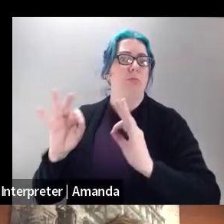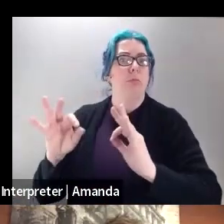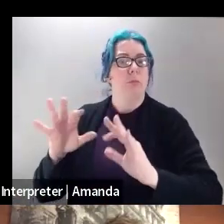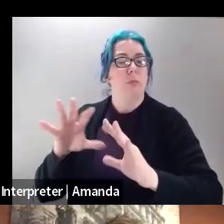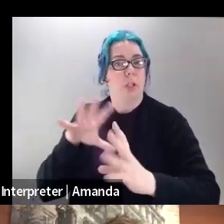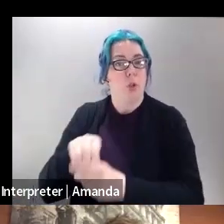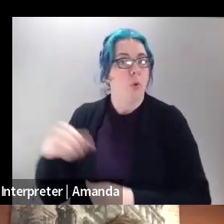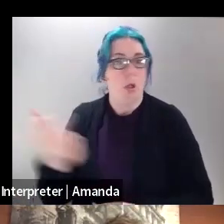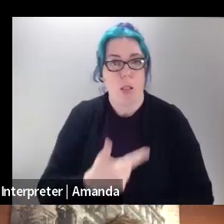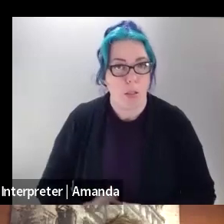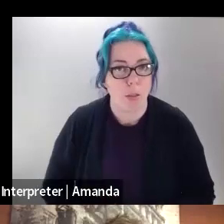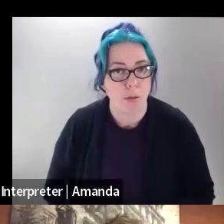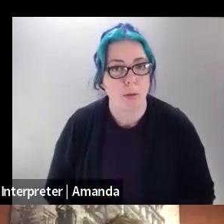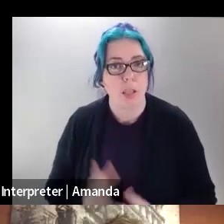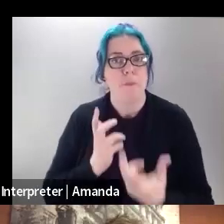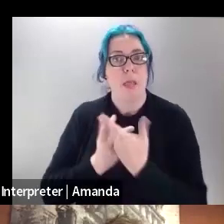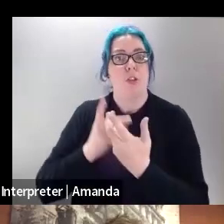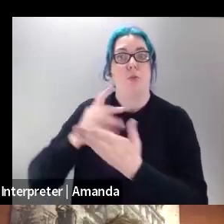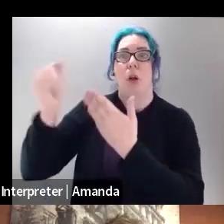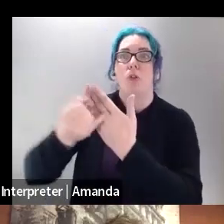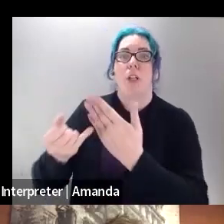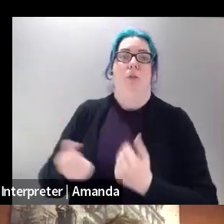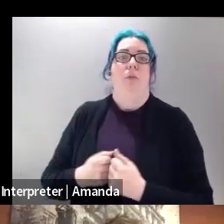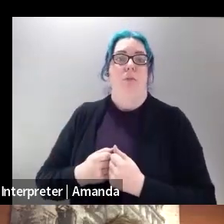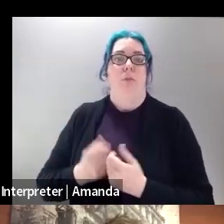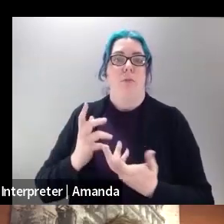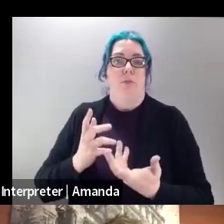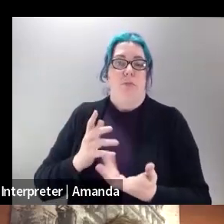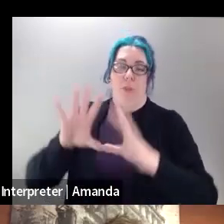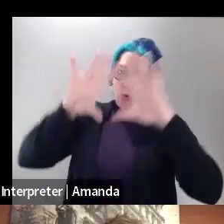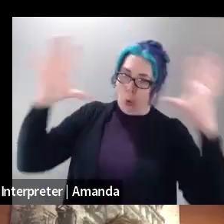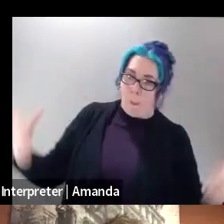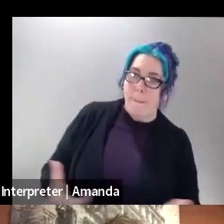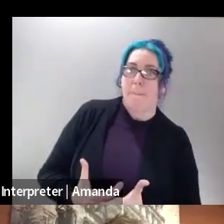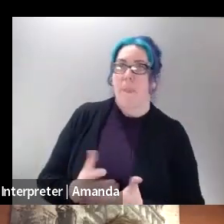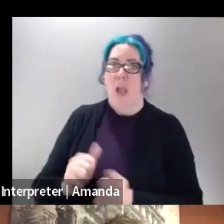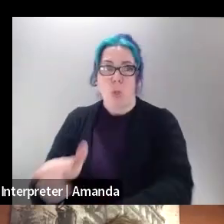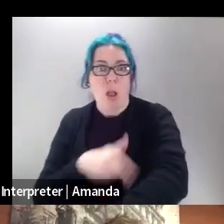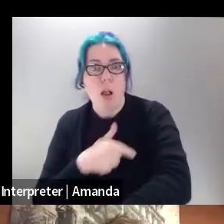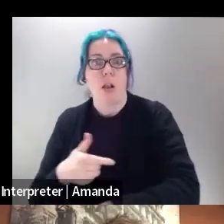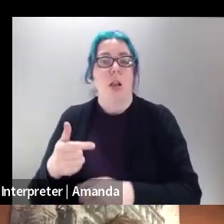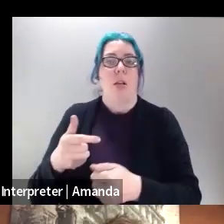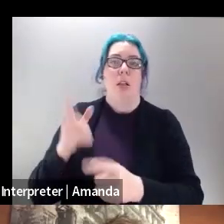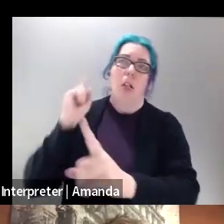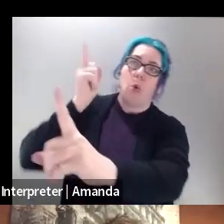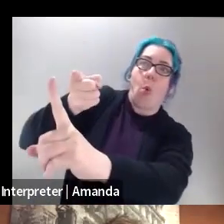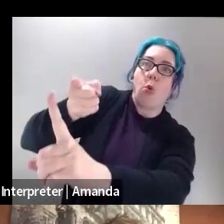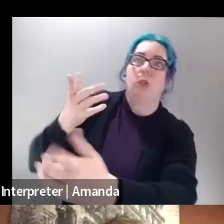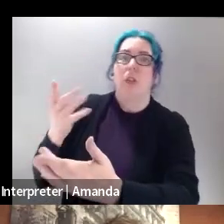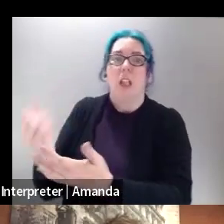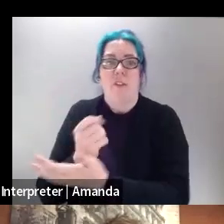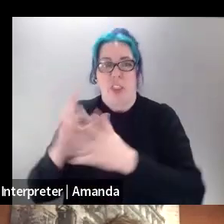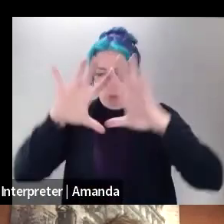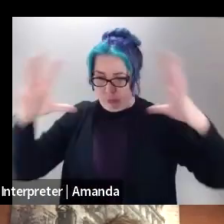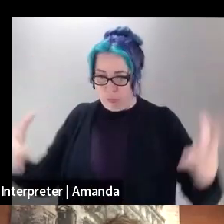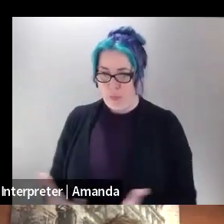and that is appropriate to the project in terms of its scope and its time and its artistic aims. That would sort of be like the headspace that